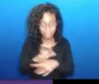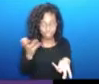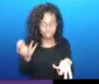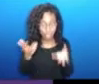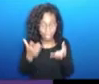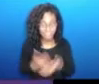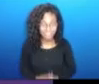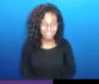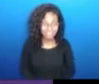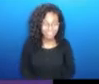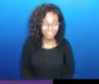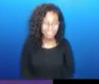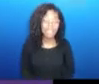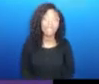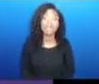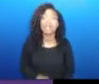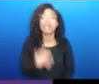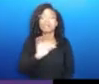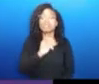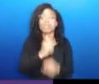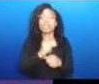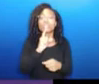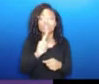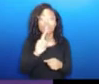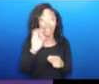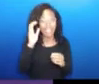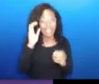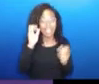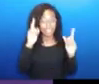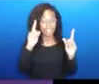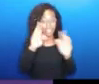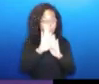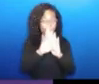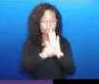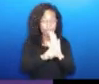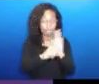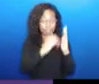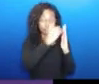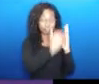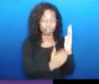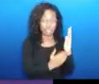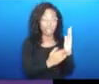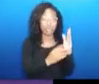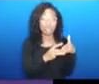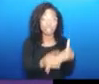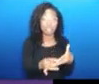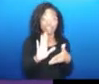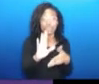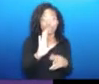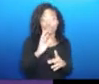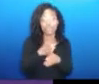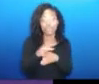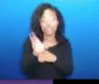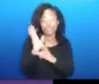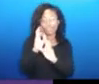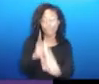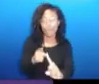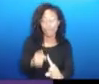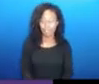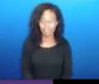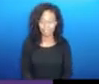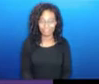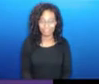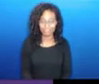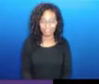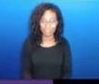And be sure to have your education background. That will lead to your career goal. You want to